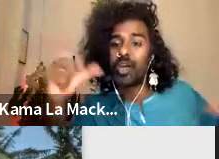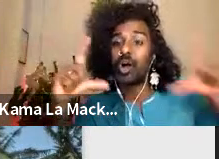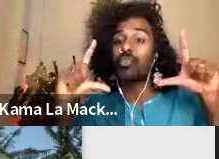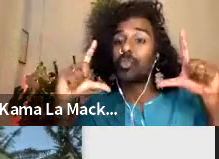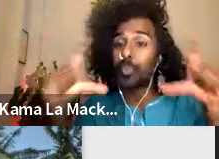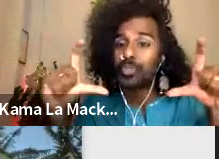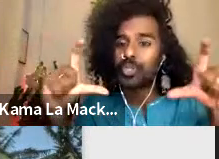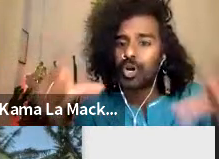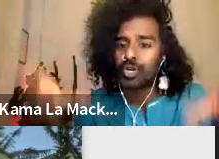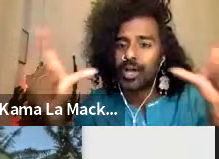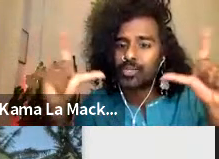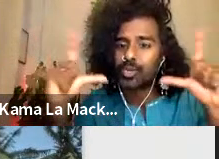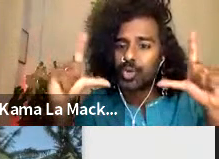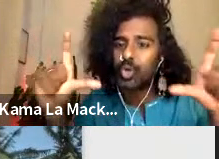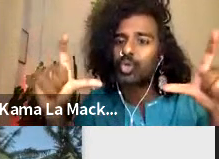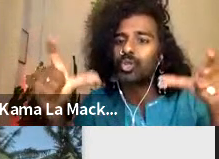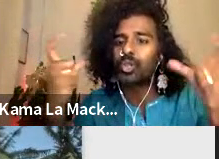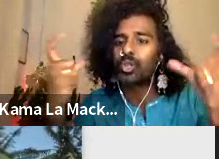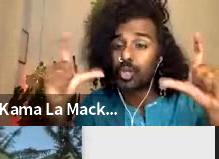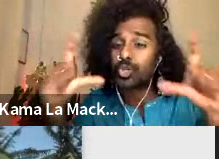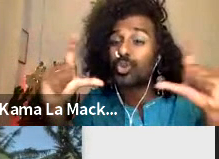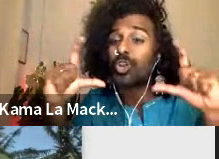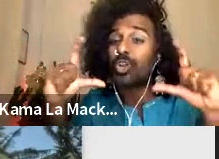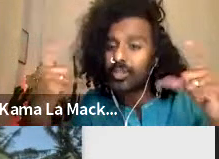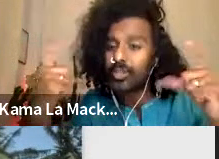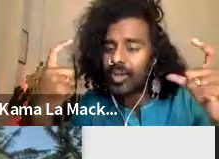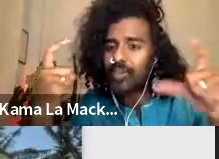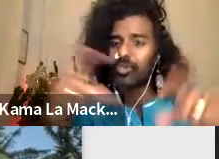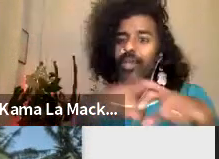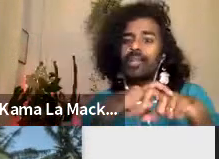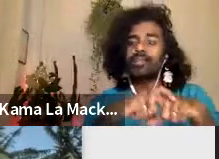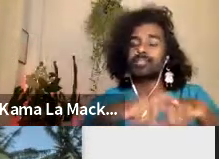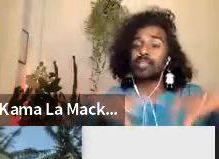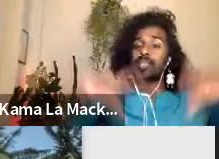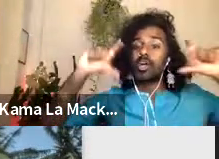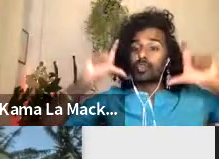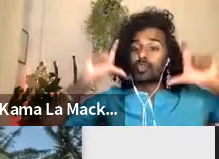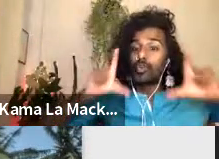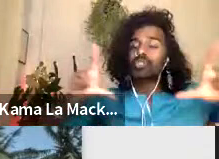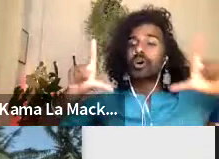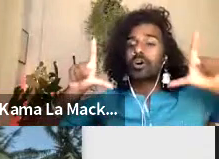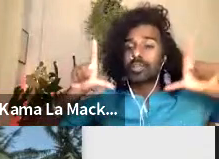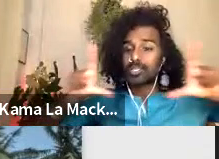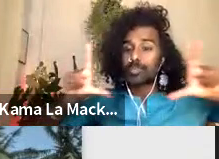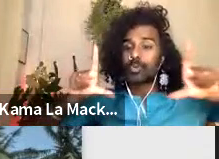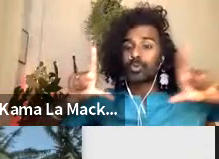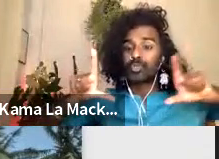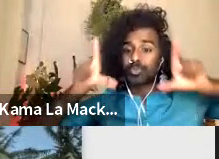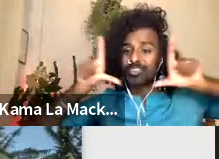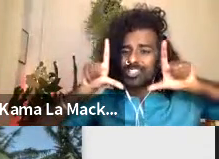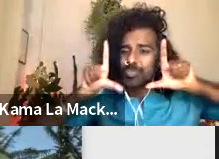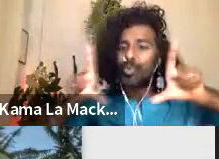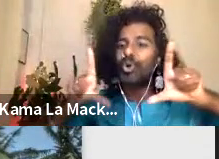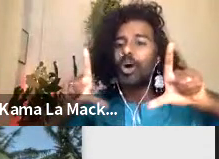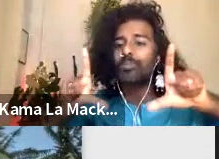with the postcard as a colonial cultural artifact, right? Like, is that the postcard is supposed to be this small object,